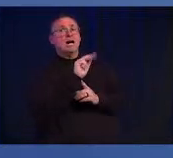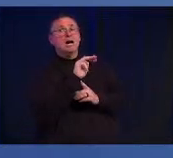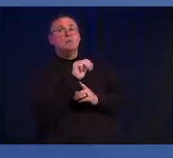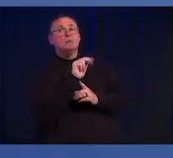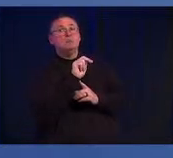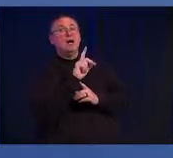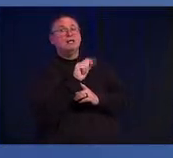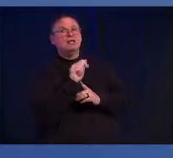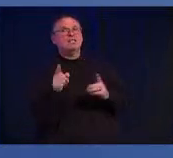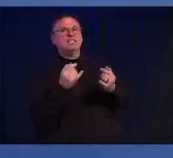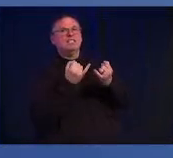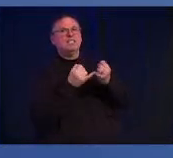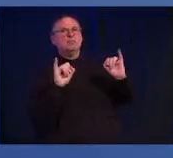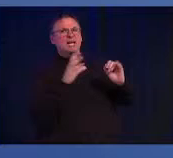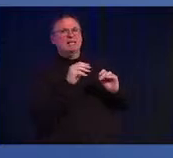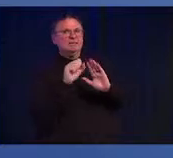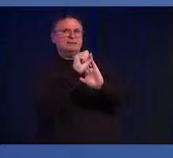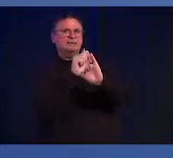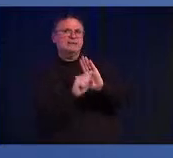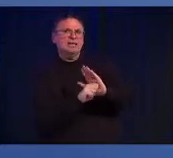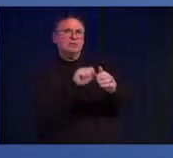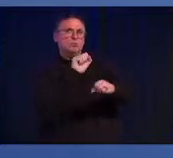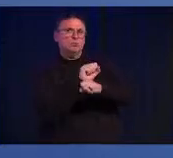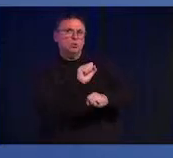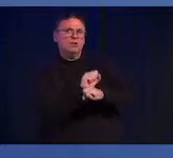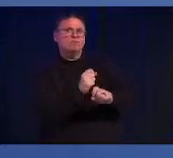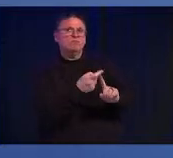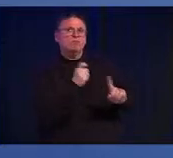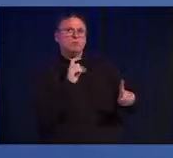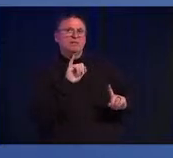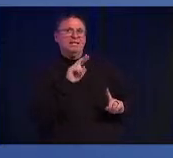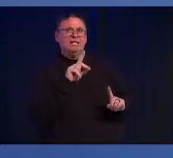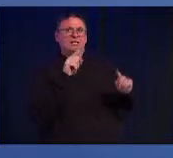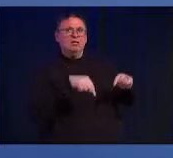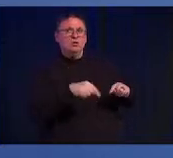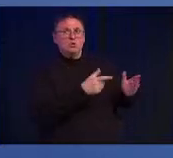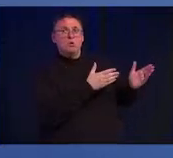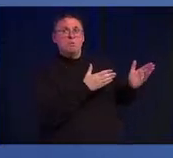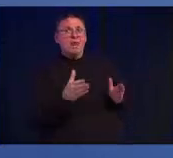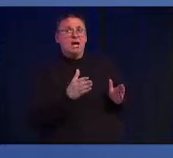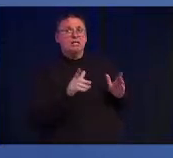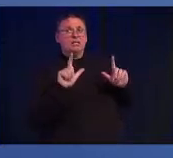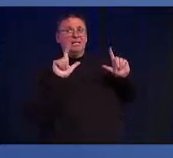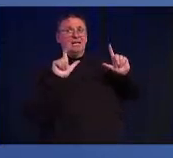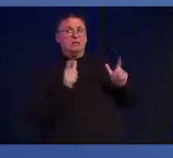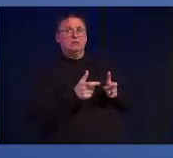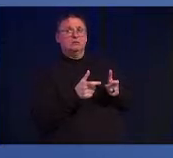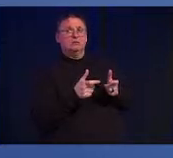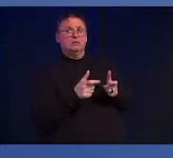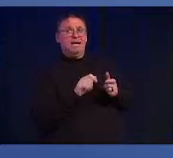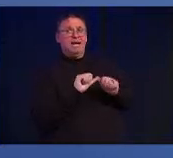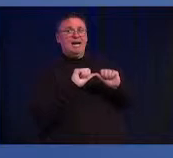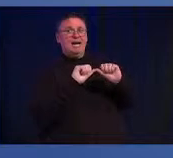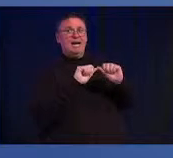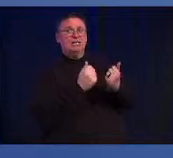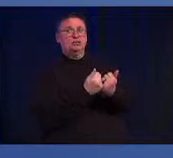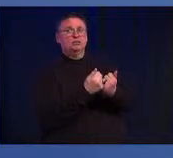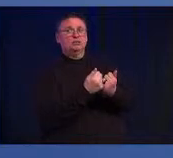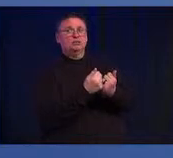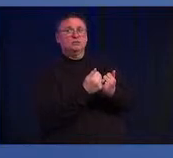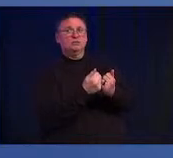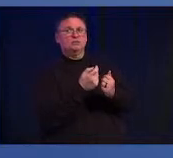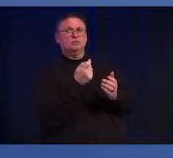from Indianapolis, would like to know if you plan to downsize state agencies, eliminate state jobs, or cut state